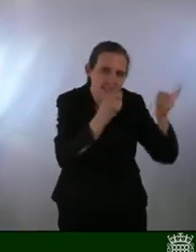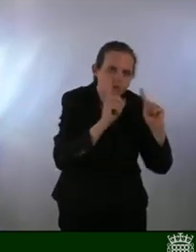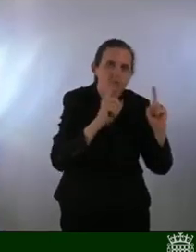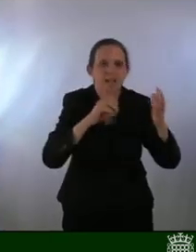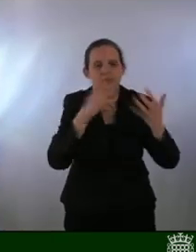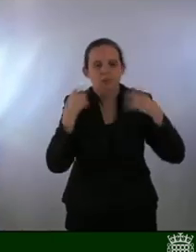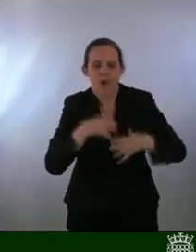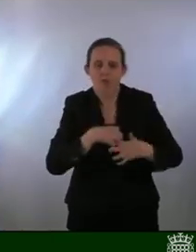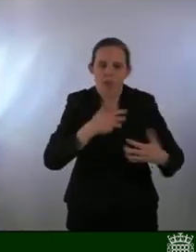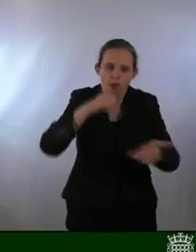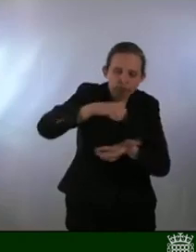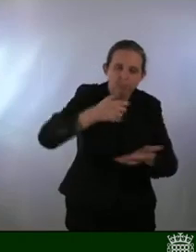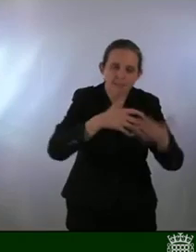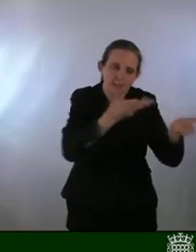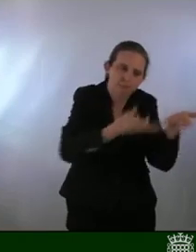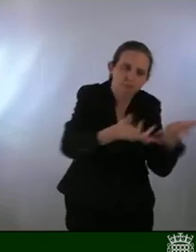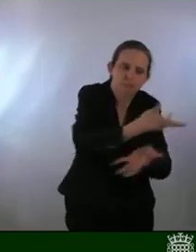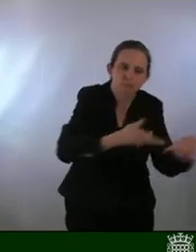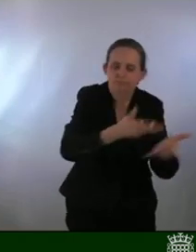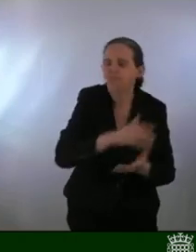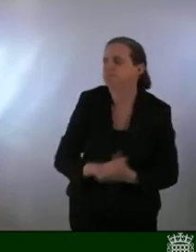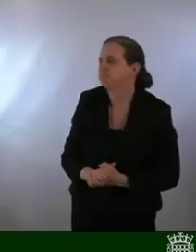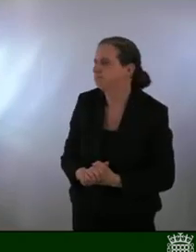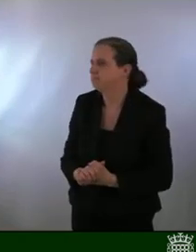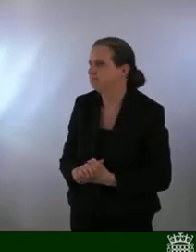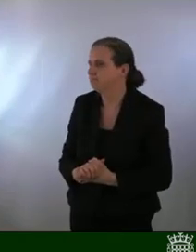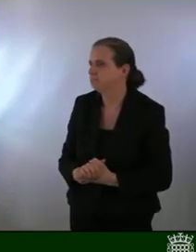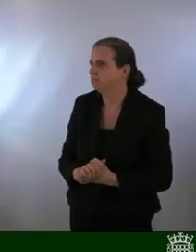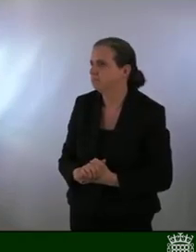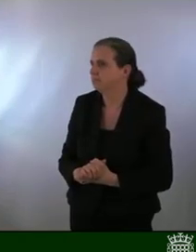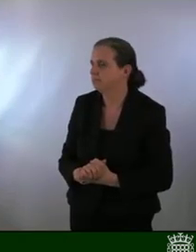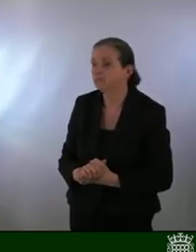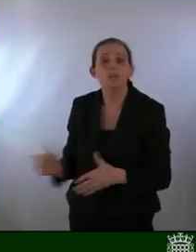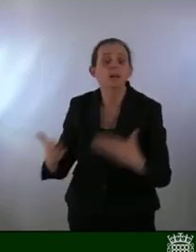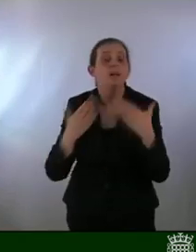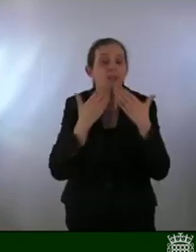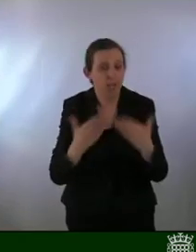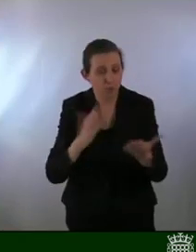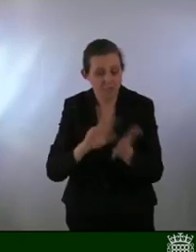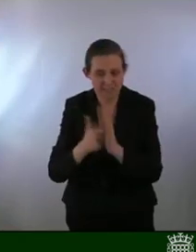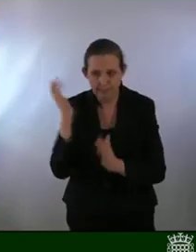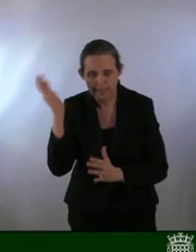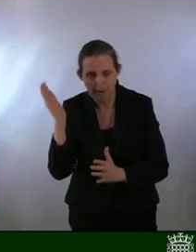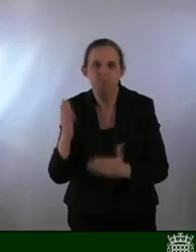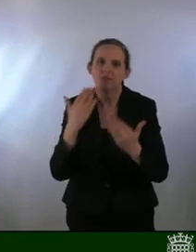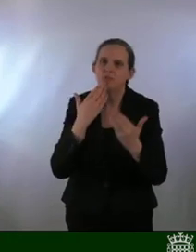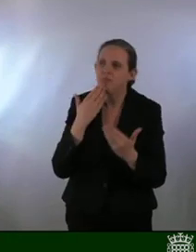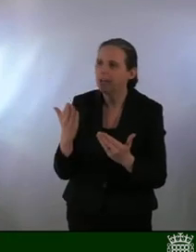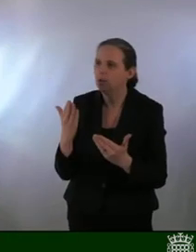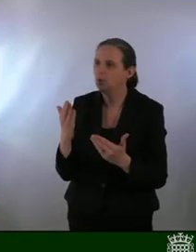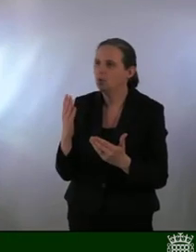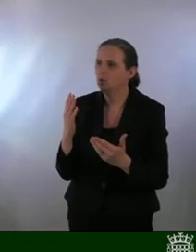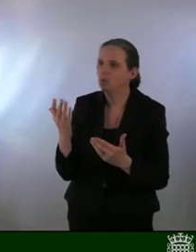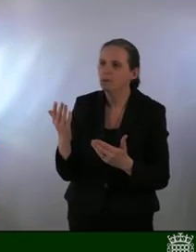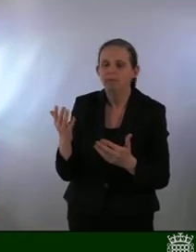Russell. Thank you, Mr. Speaker, and thank you to my right honourable friend and everyone in the House, really,